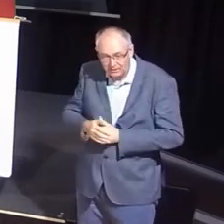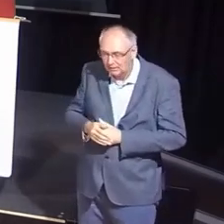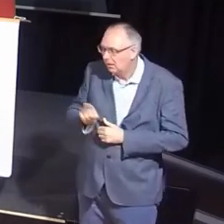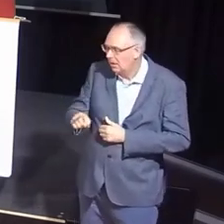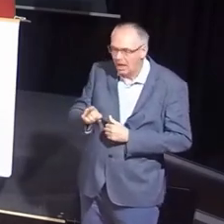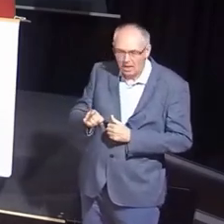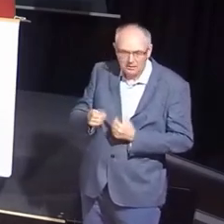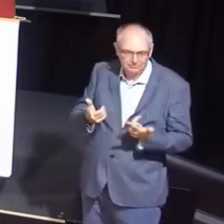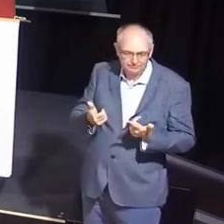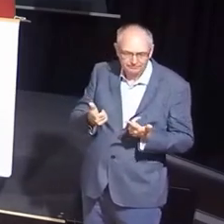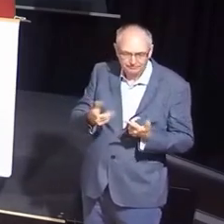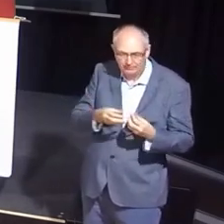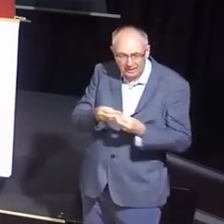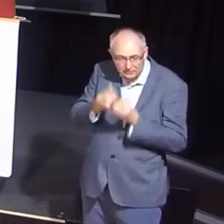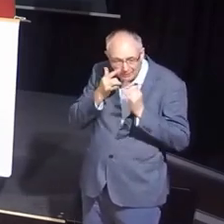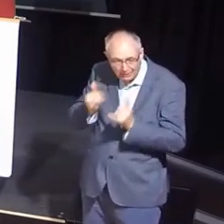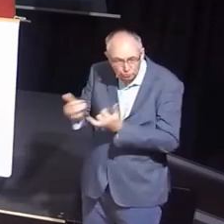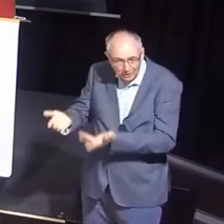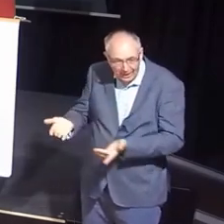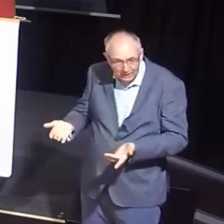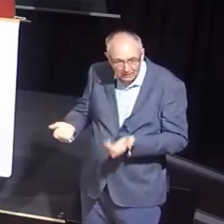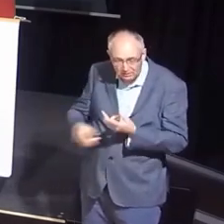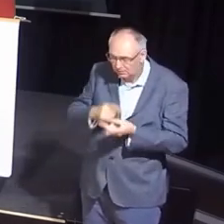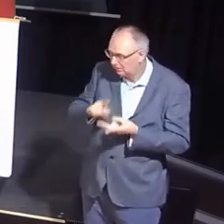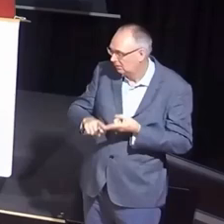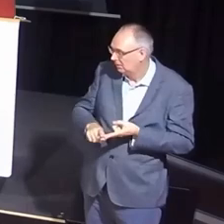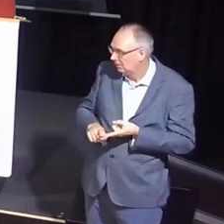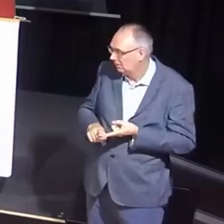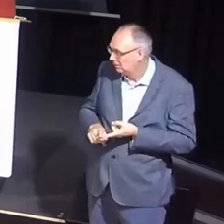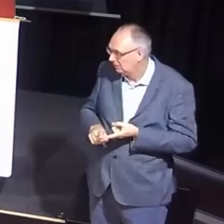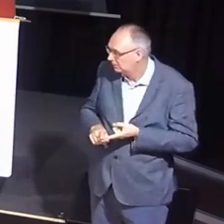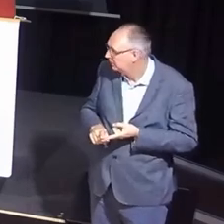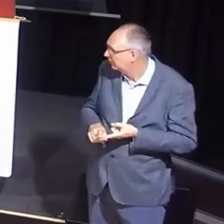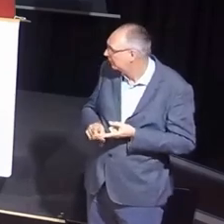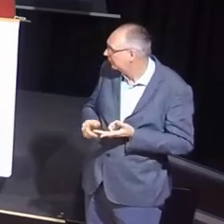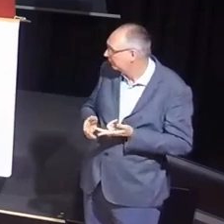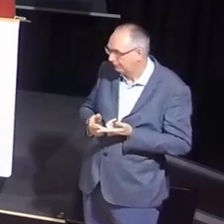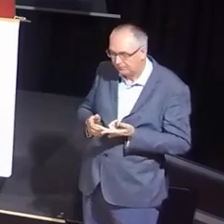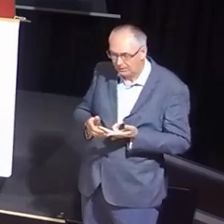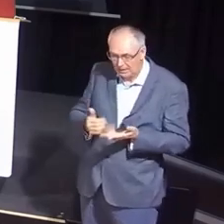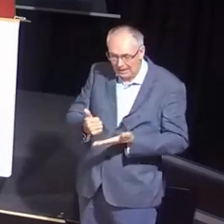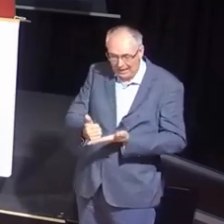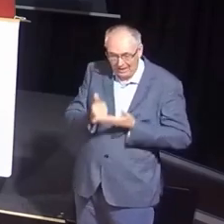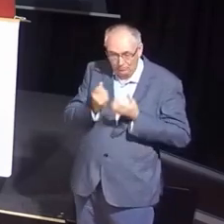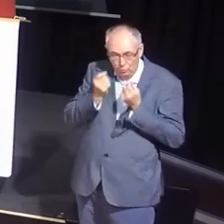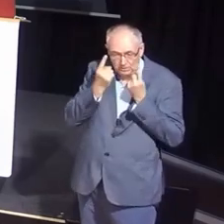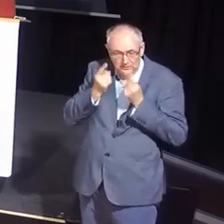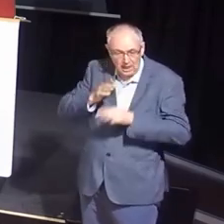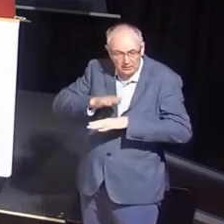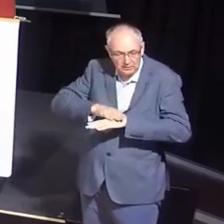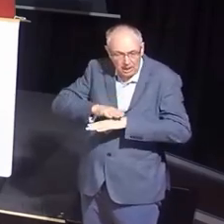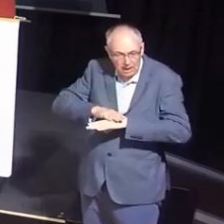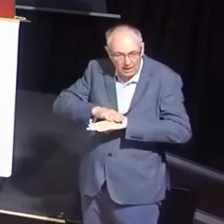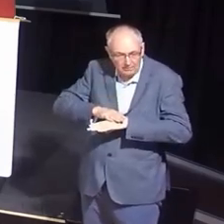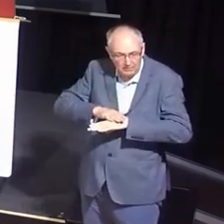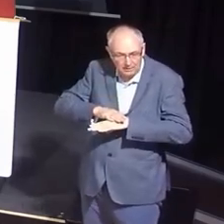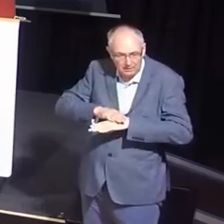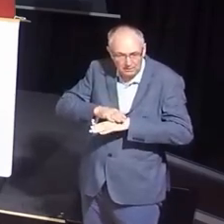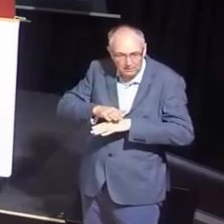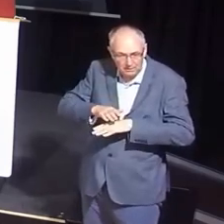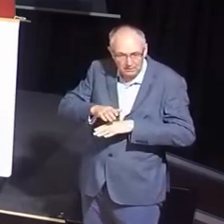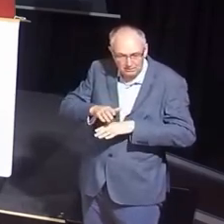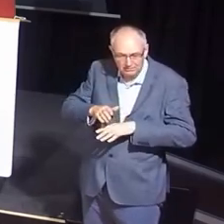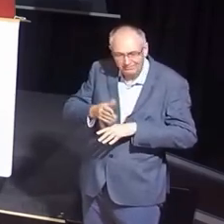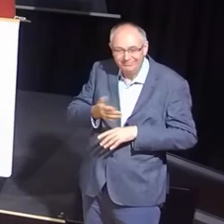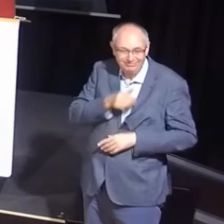checker in a game, being able to use something that helps you understand time better, those things, they're nice. And